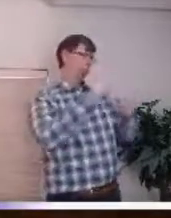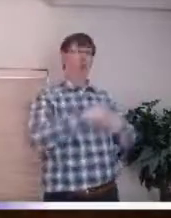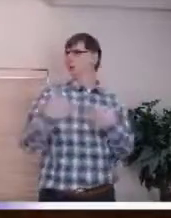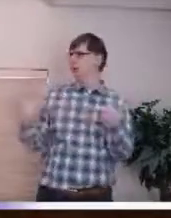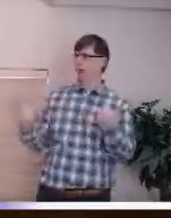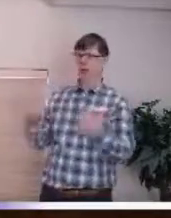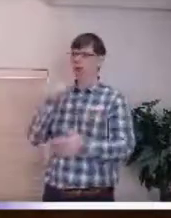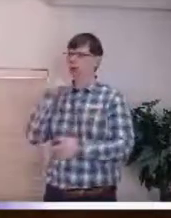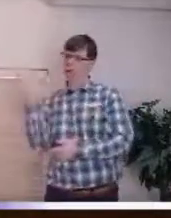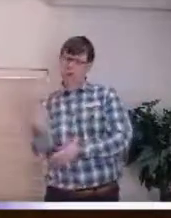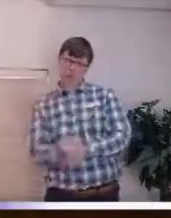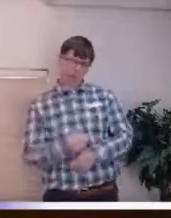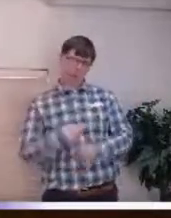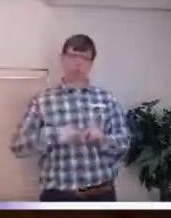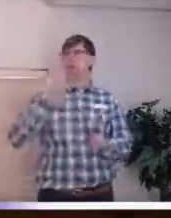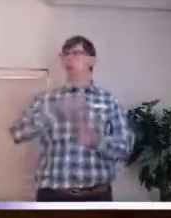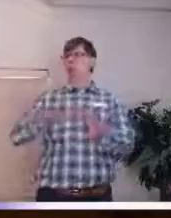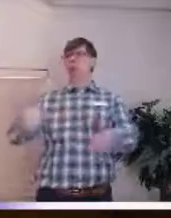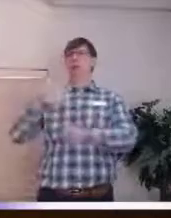alone anymore.